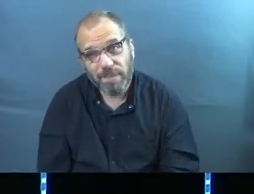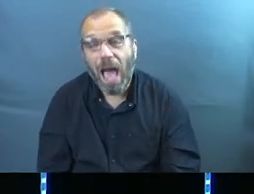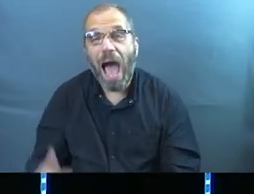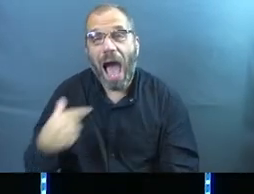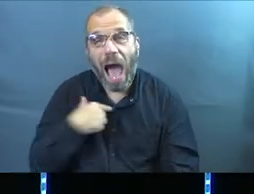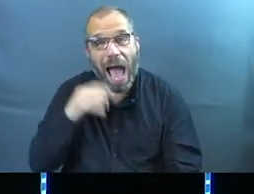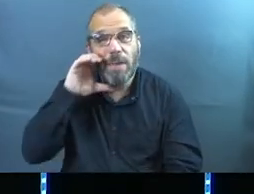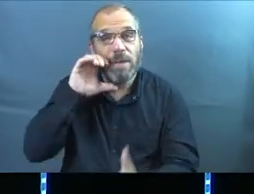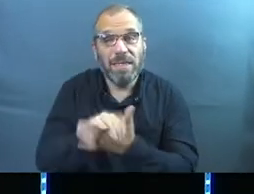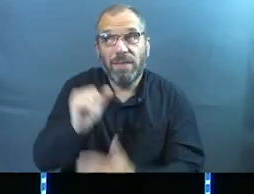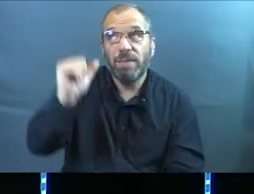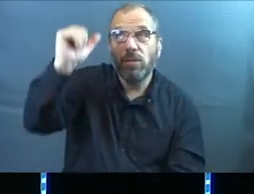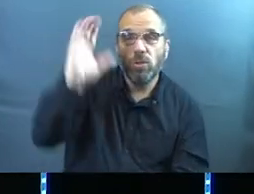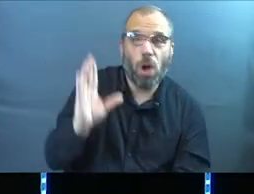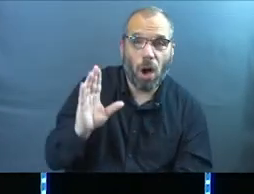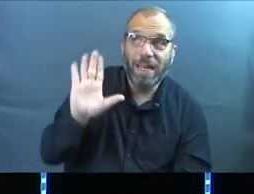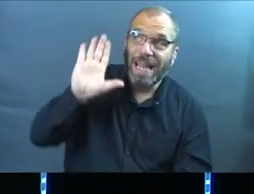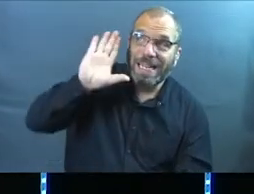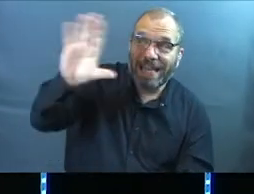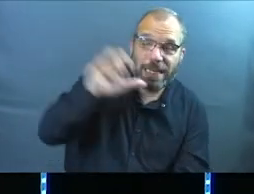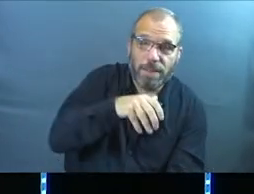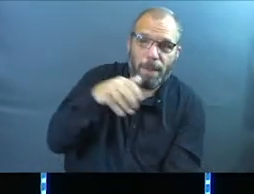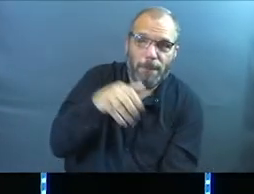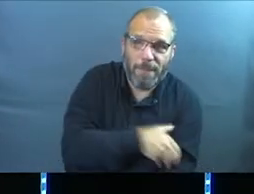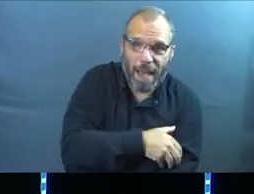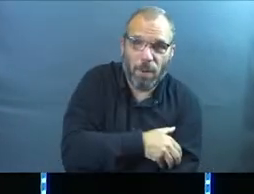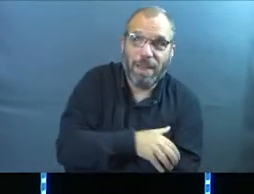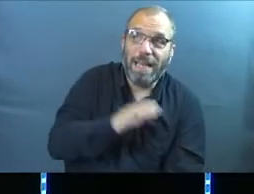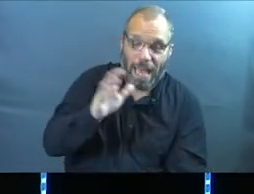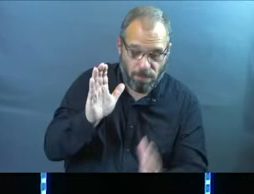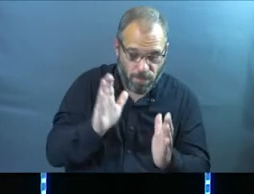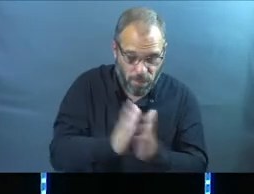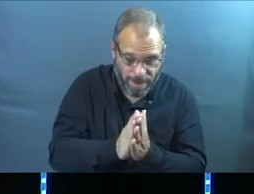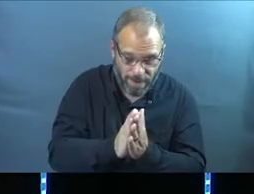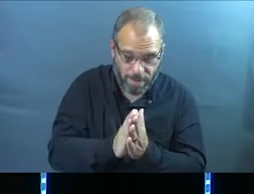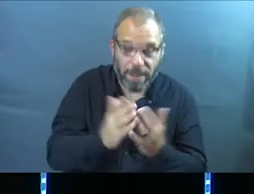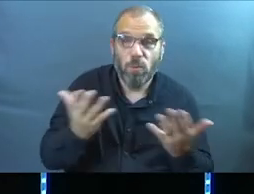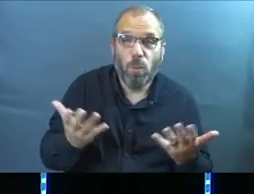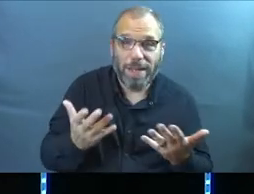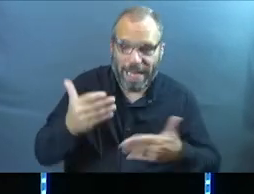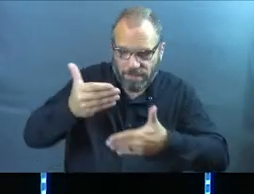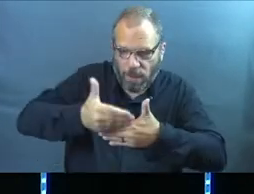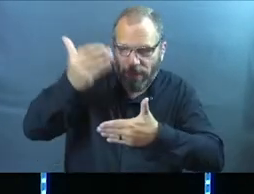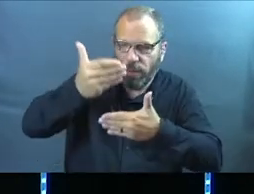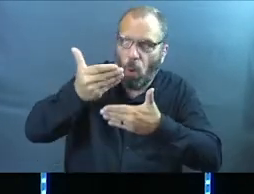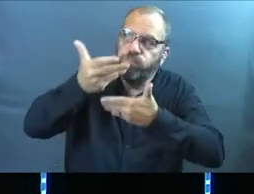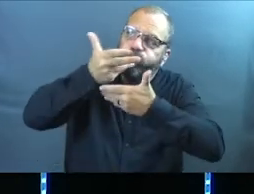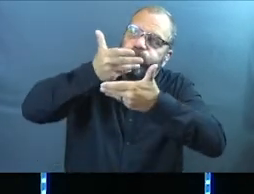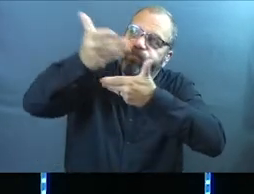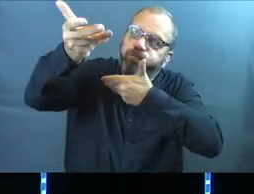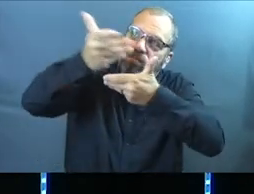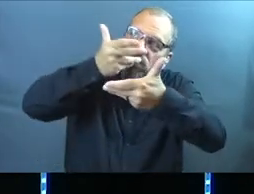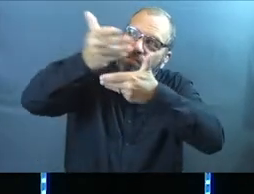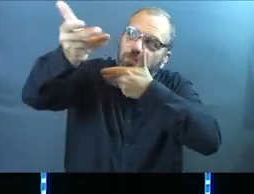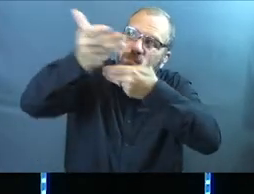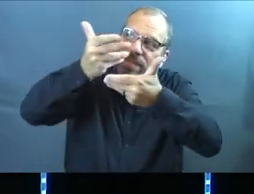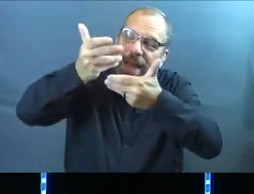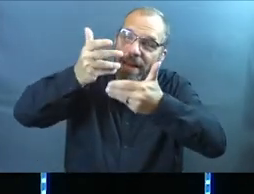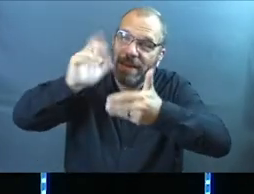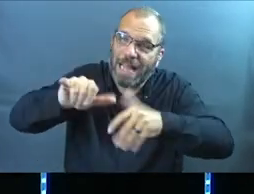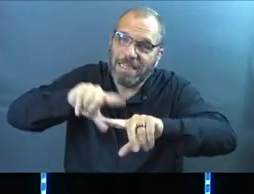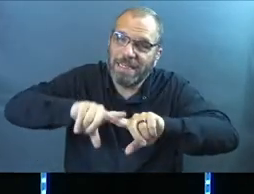I believe in God and his power, and prayer is the way I talk to him. And there's a